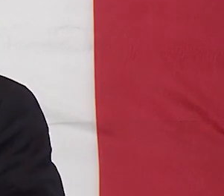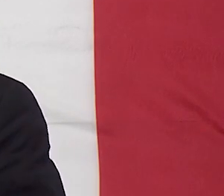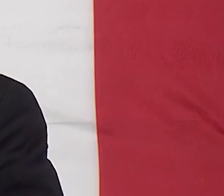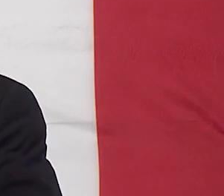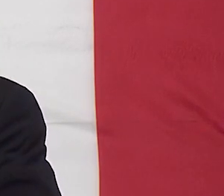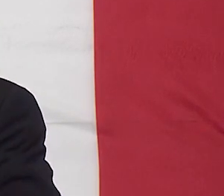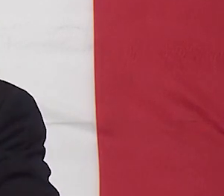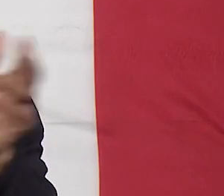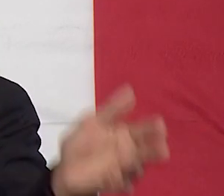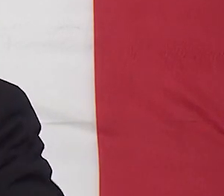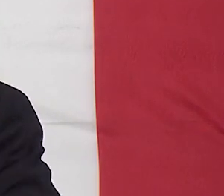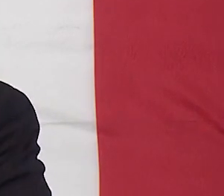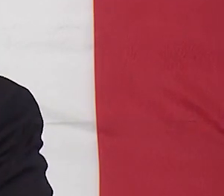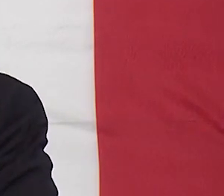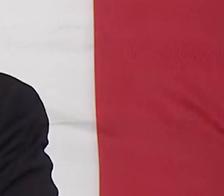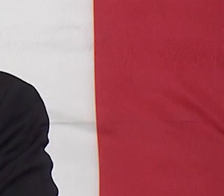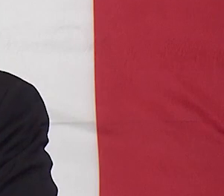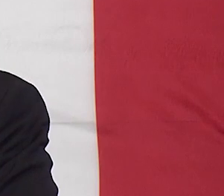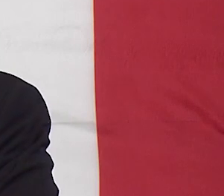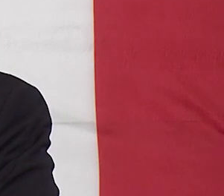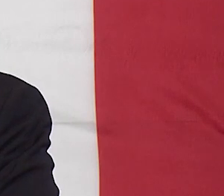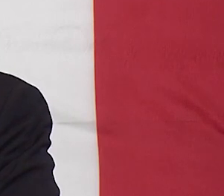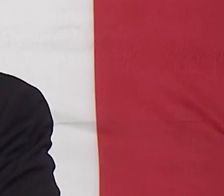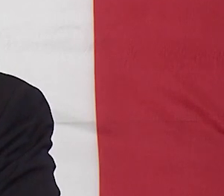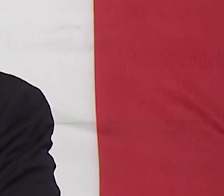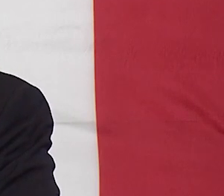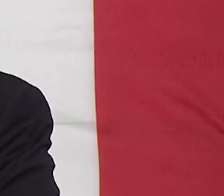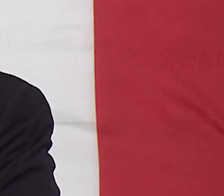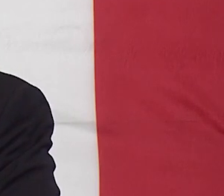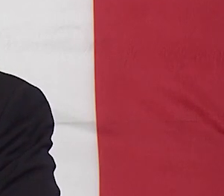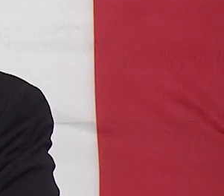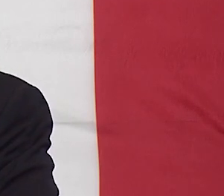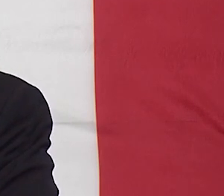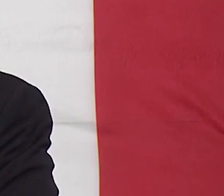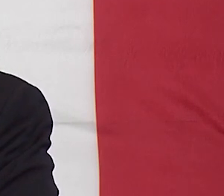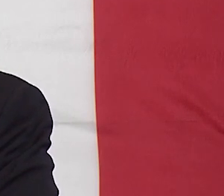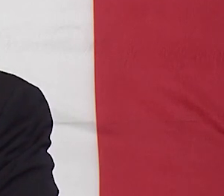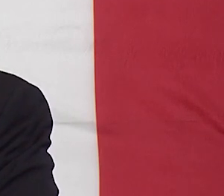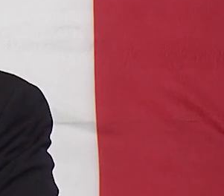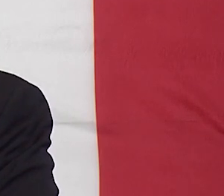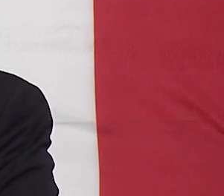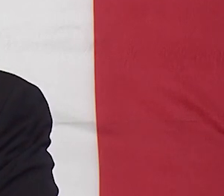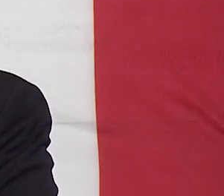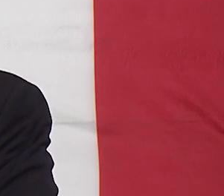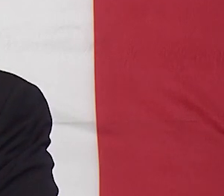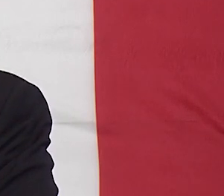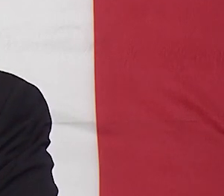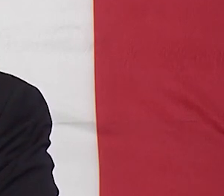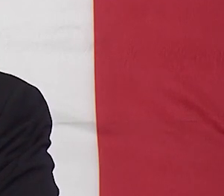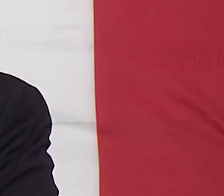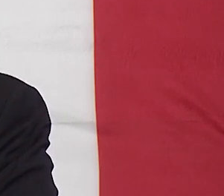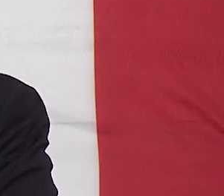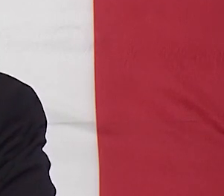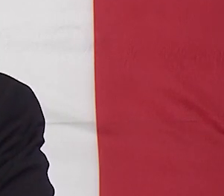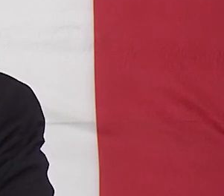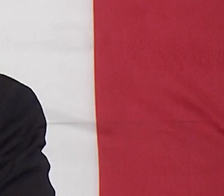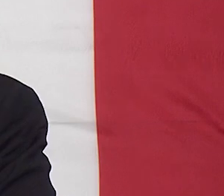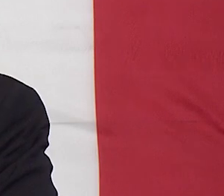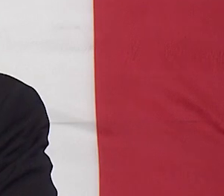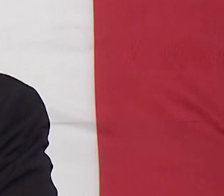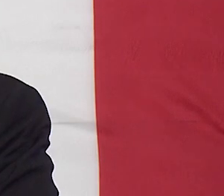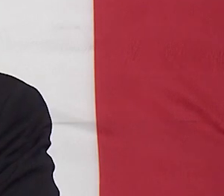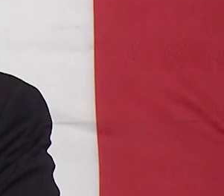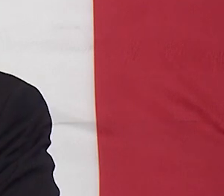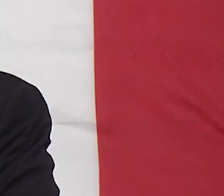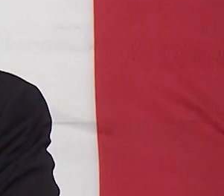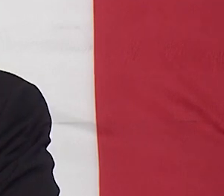cambiar la criminalidad. Y la violencia. To see how we can make a change in this violence. No se le hace fácil.